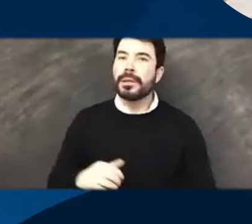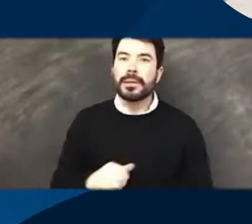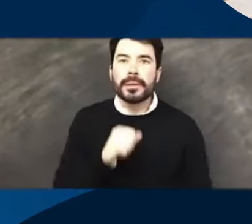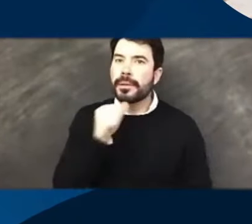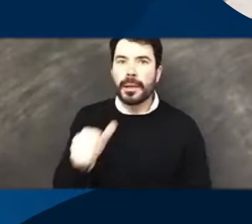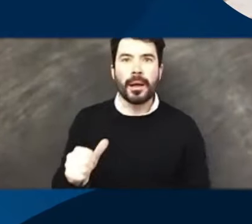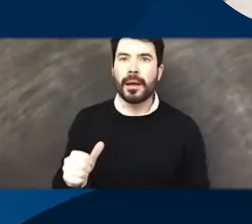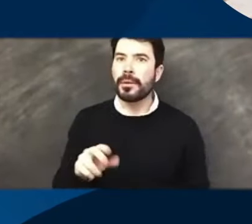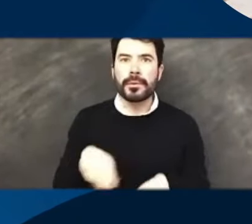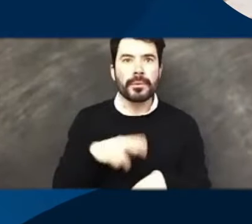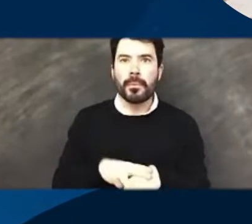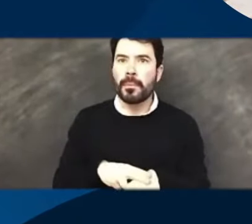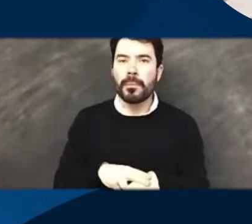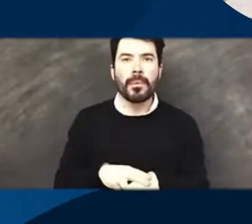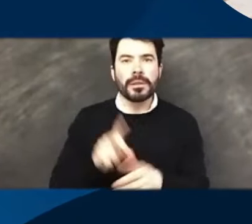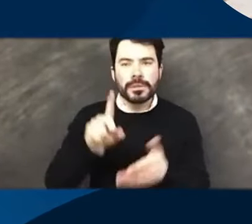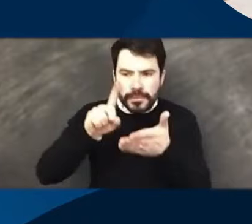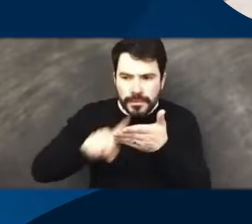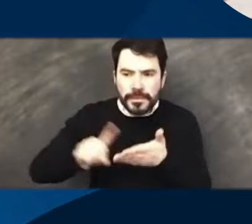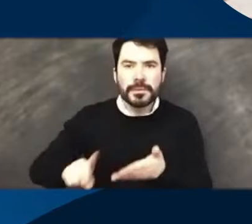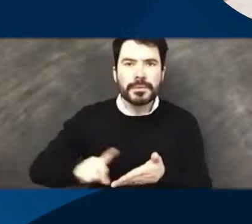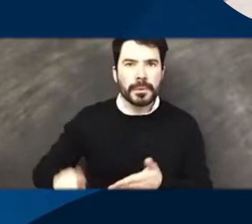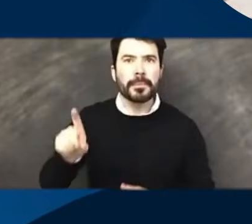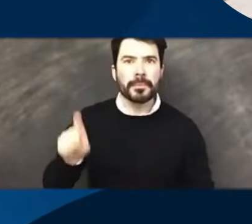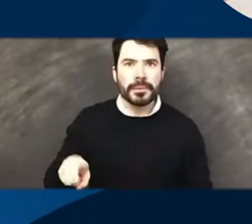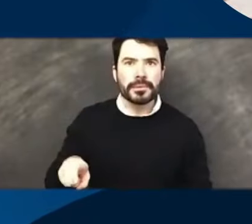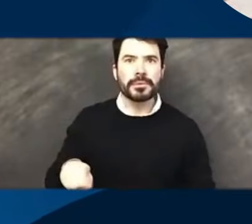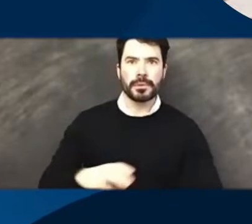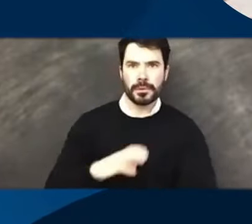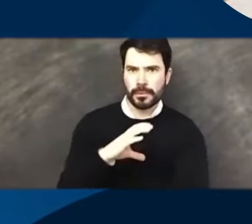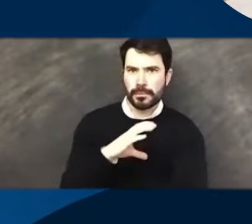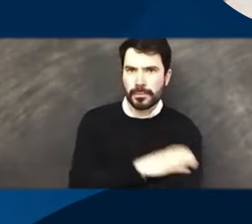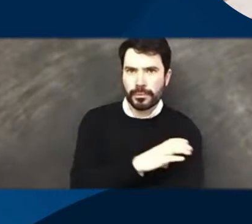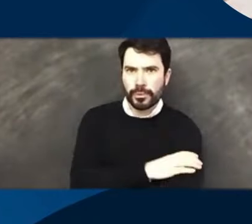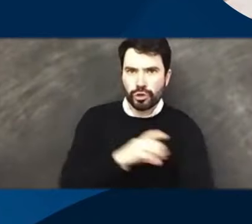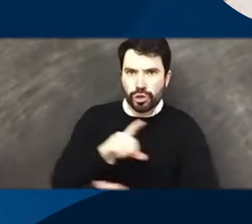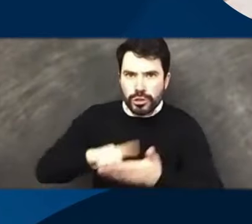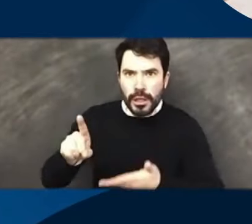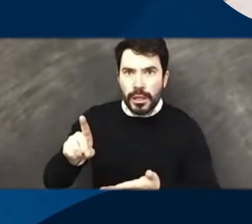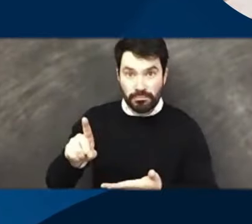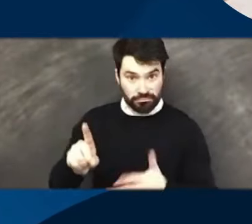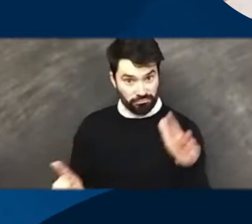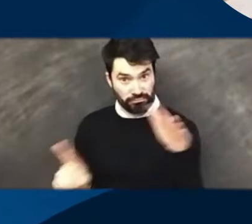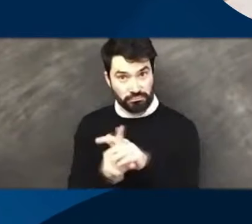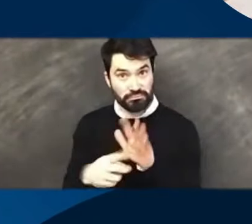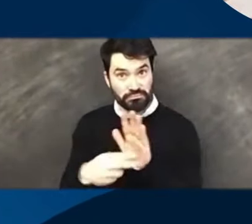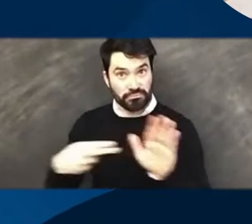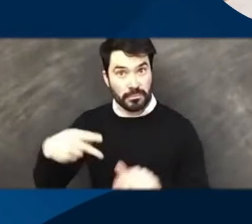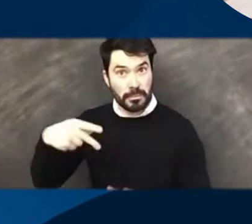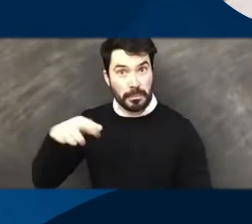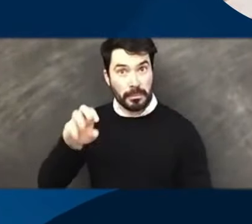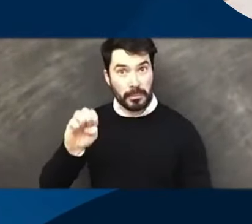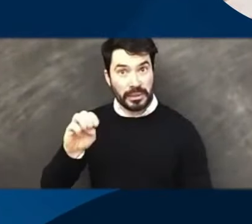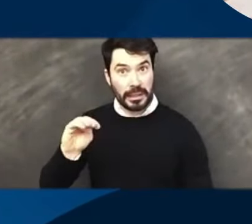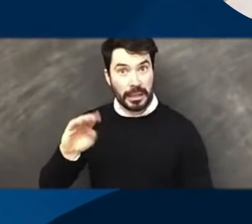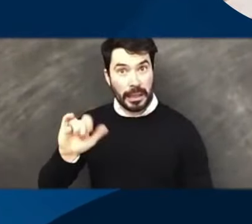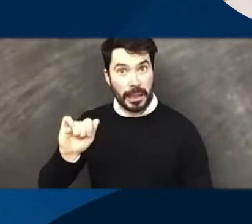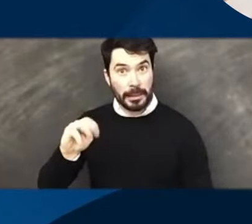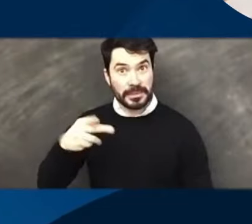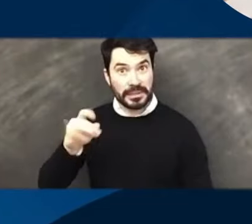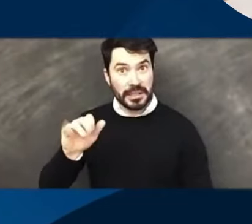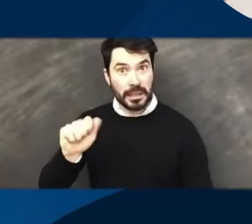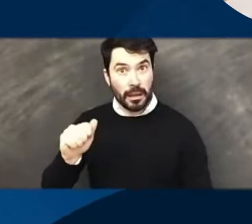investigated. Doing a blood pressure check and making sure, are you having preeclampsia? Checking the urine and seeing, is there protein